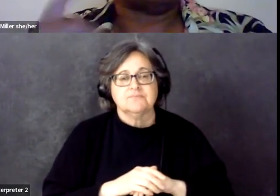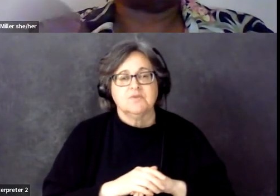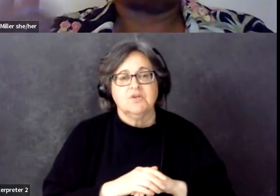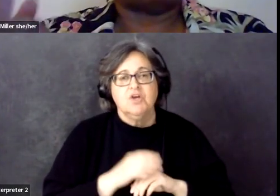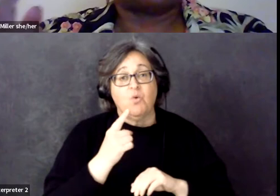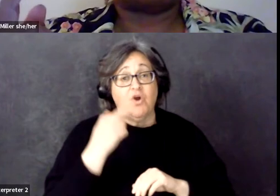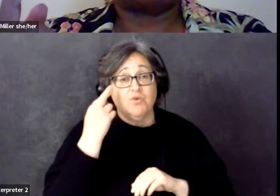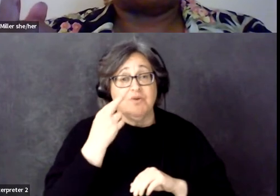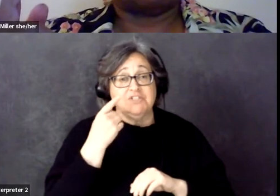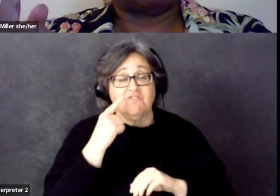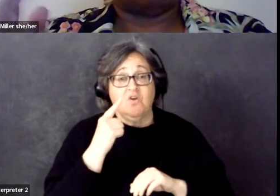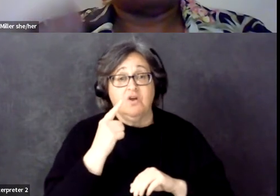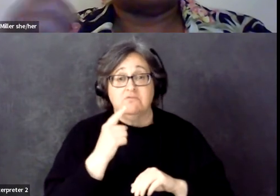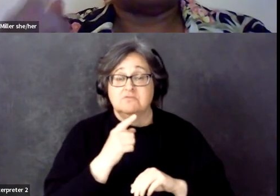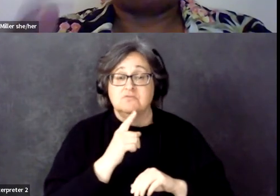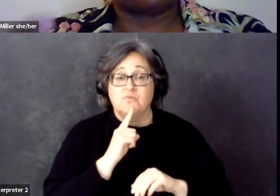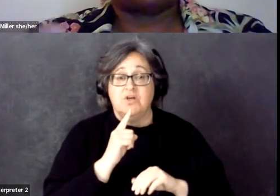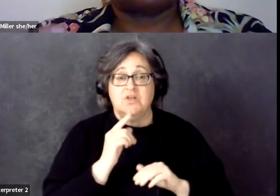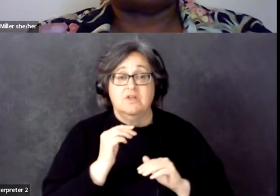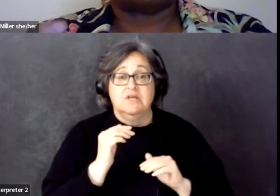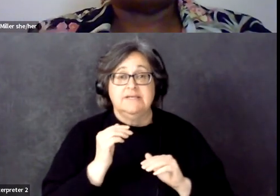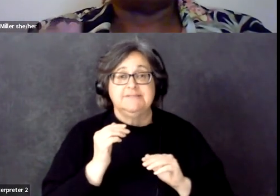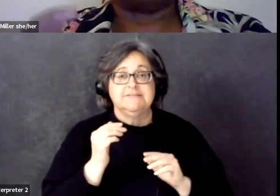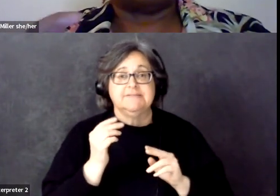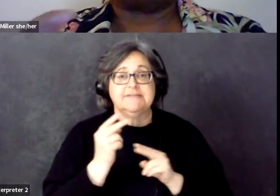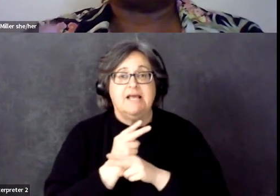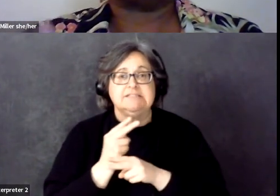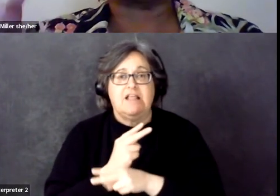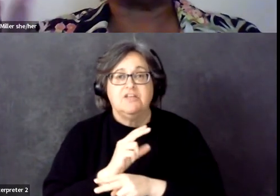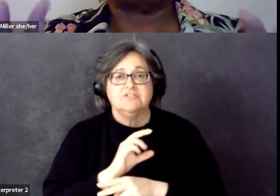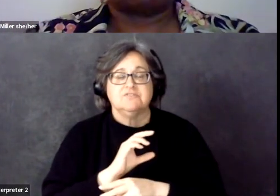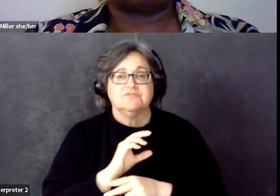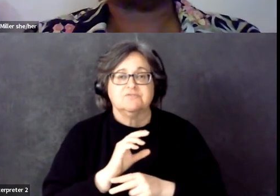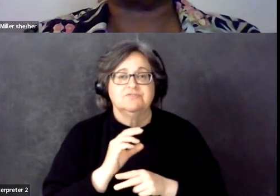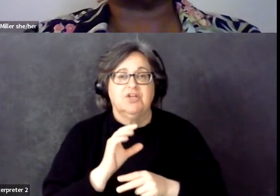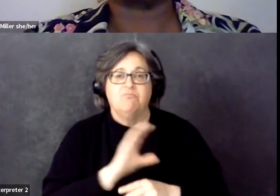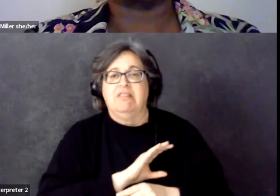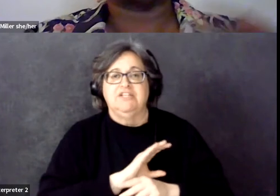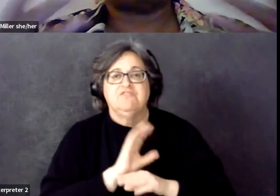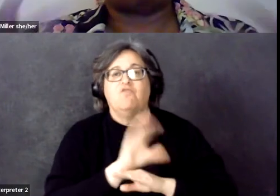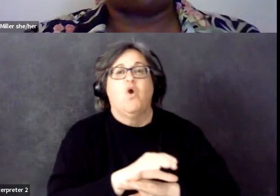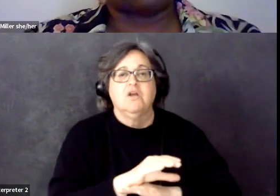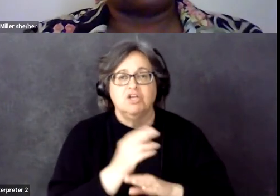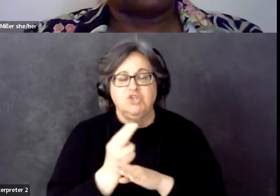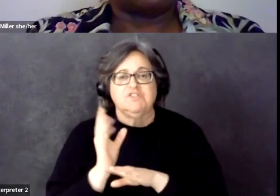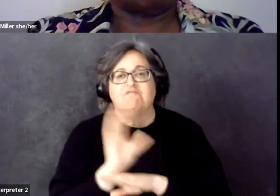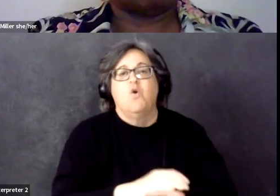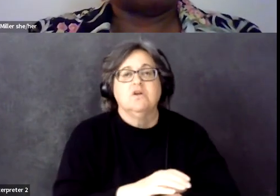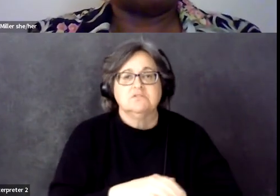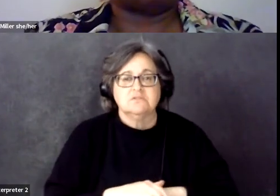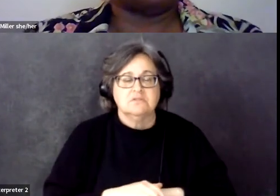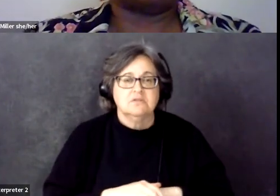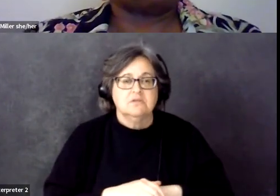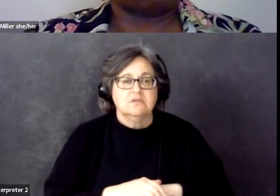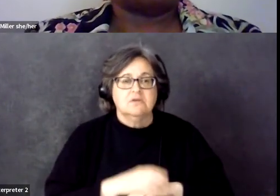one of the reasons for escalating police violence or force, the use of force in